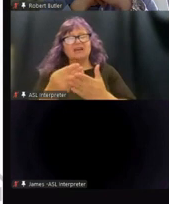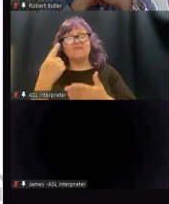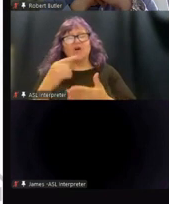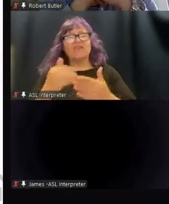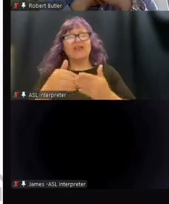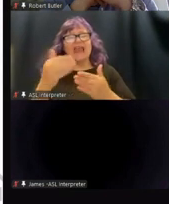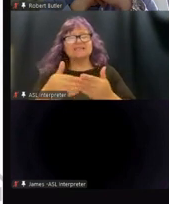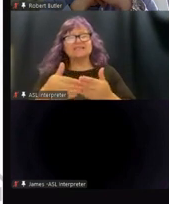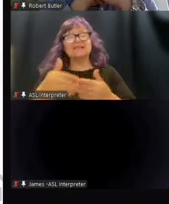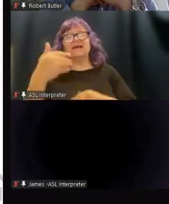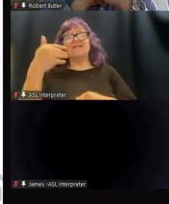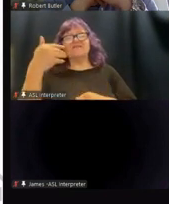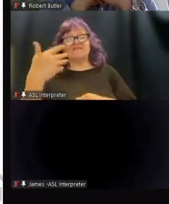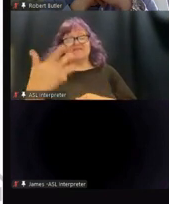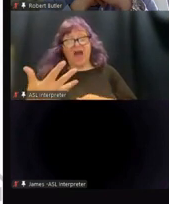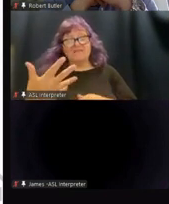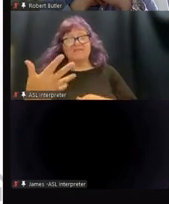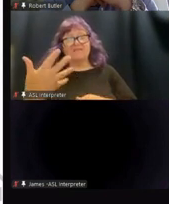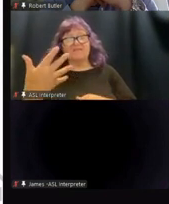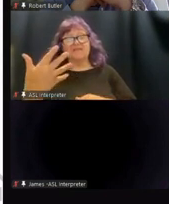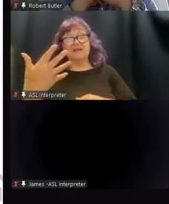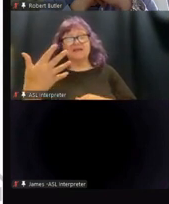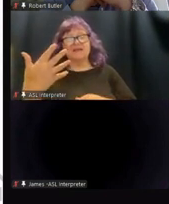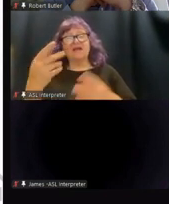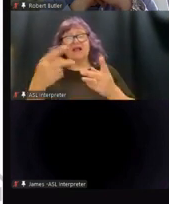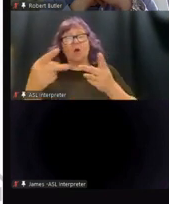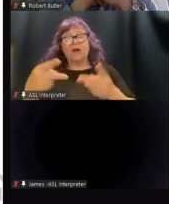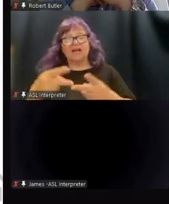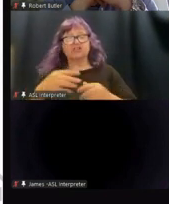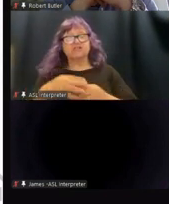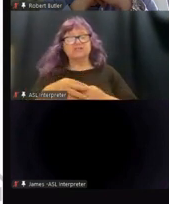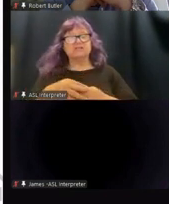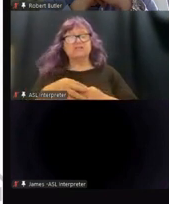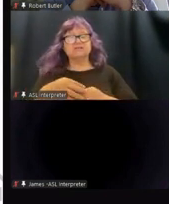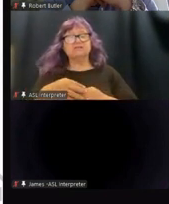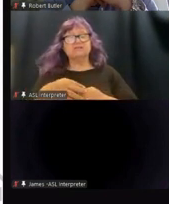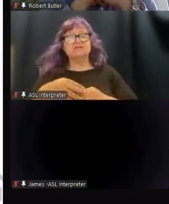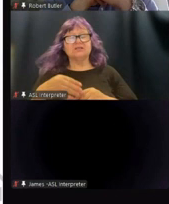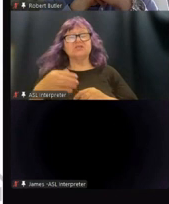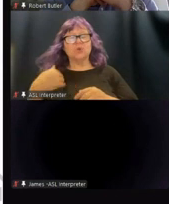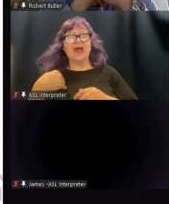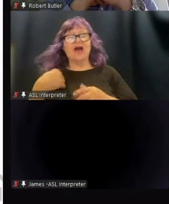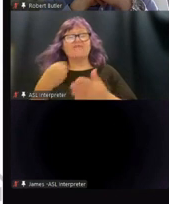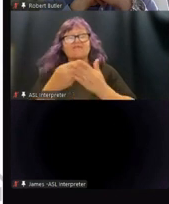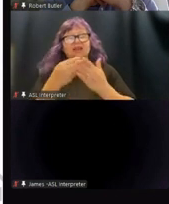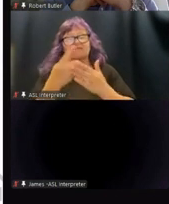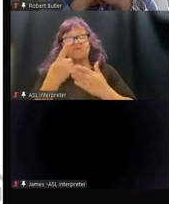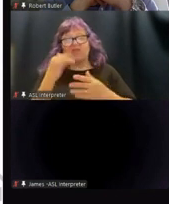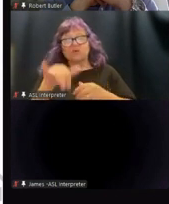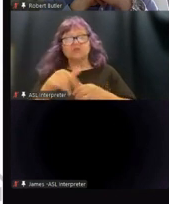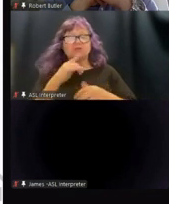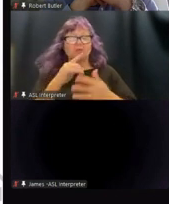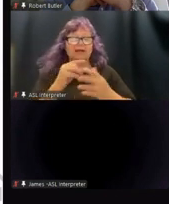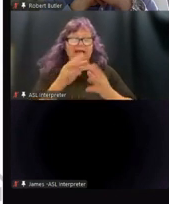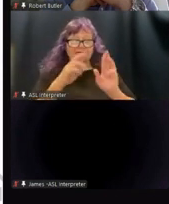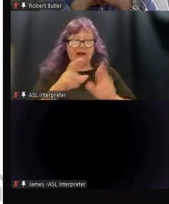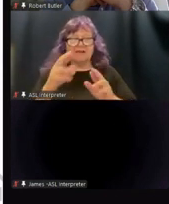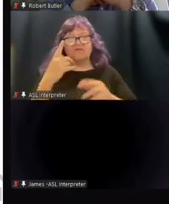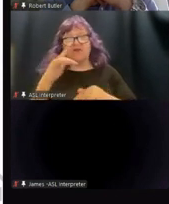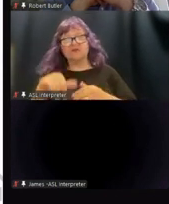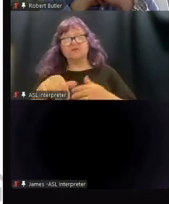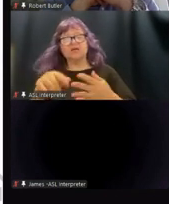5 of locations. And designs are just getting underway for those. So we're optimistic